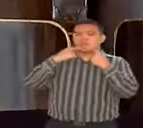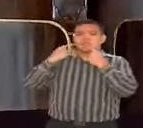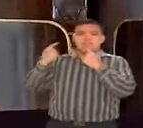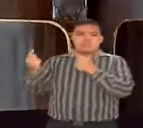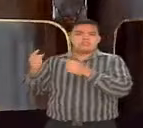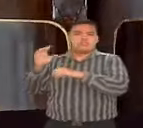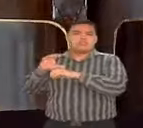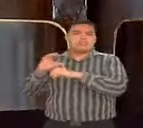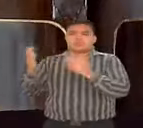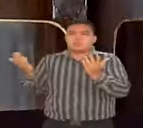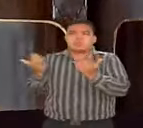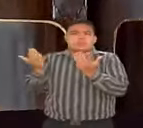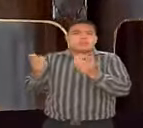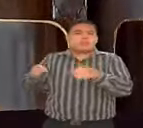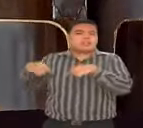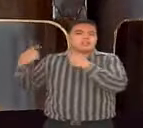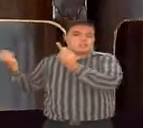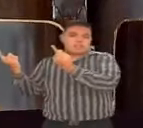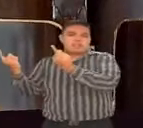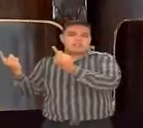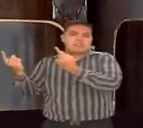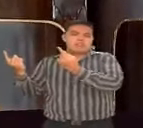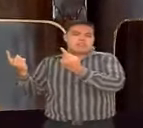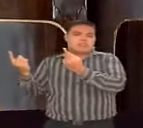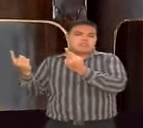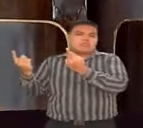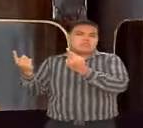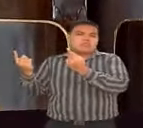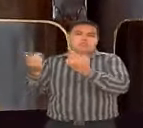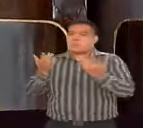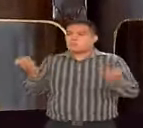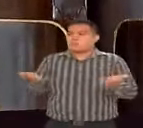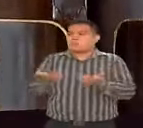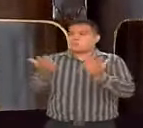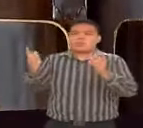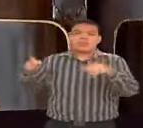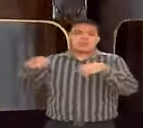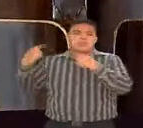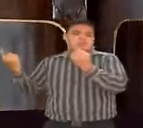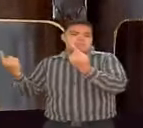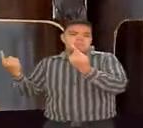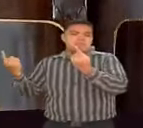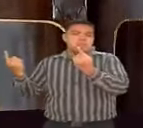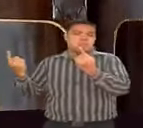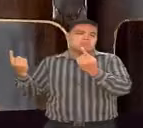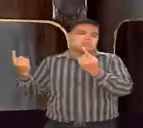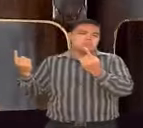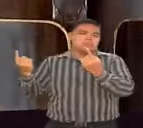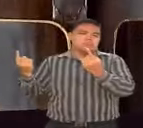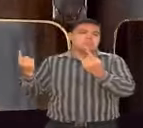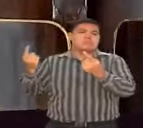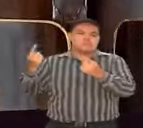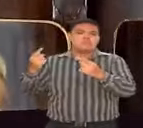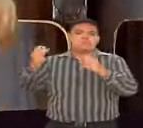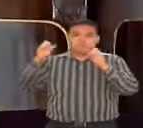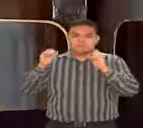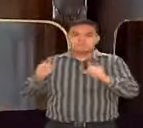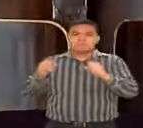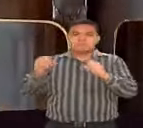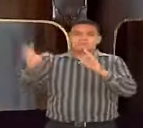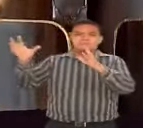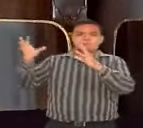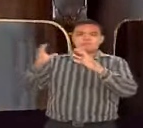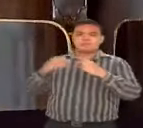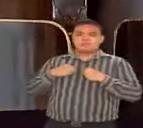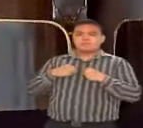church? Bisag asa tamo adto, niingon si Pastor Stephen, and I quote, bisag asa tamo adto, wherever we go, the possibility of